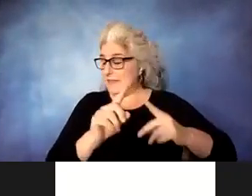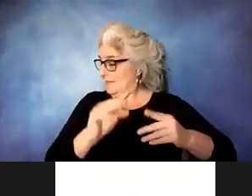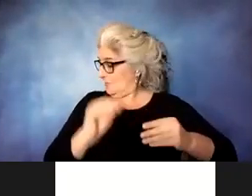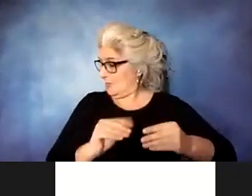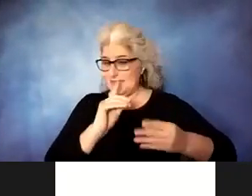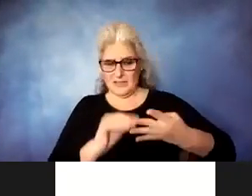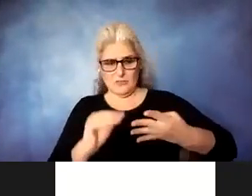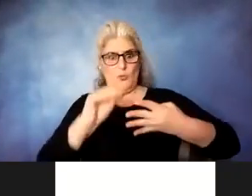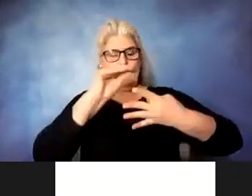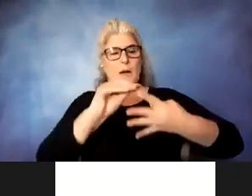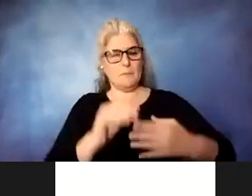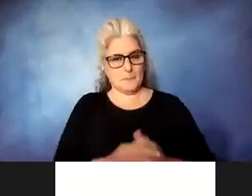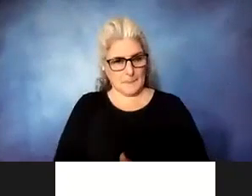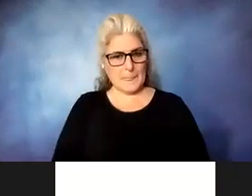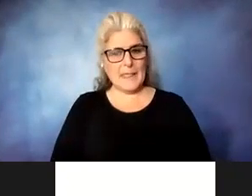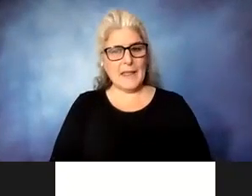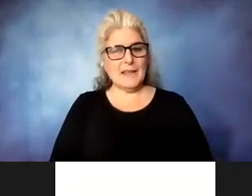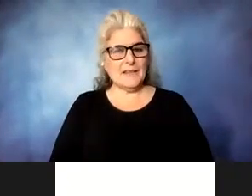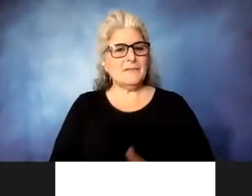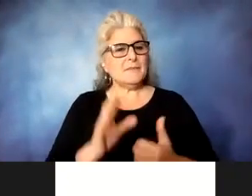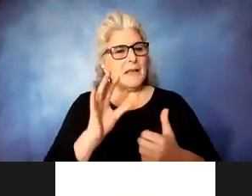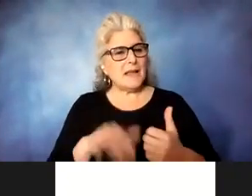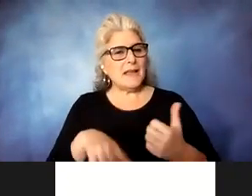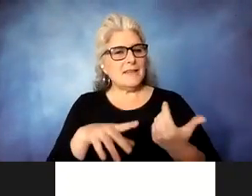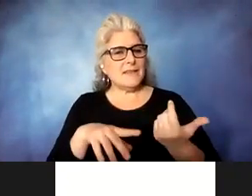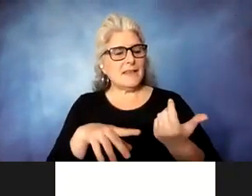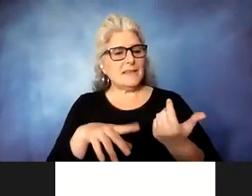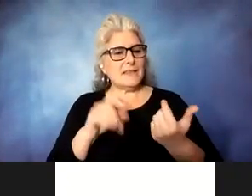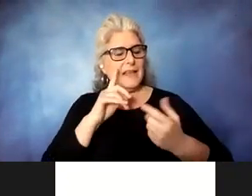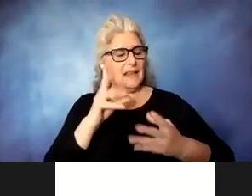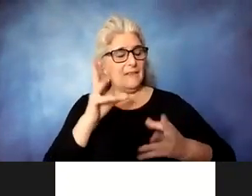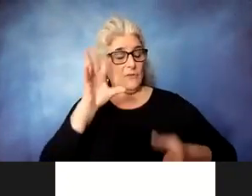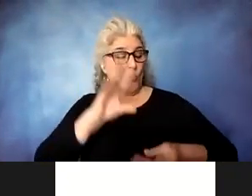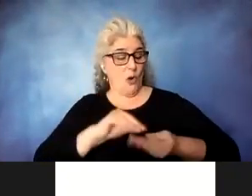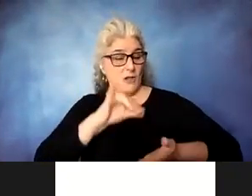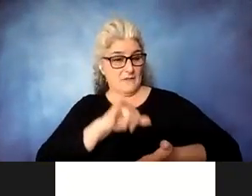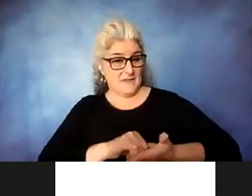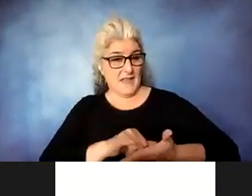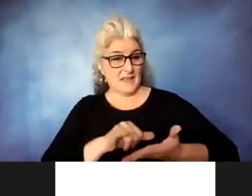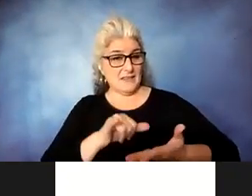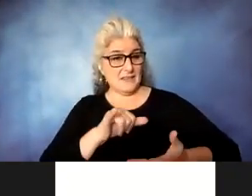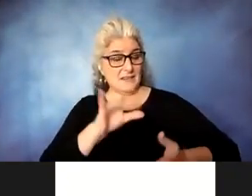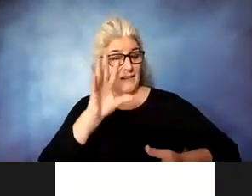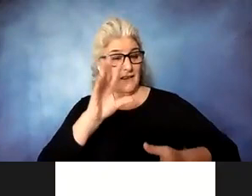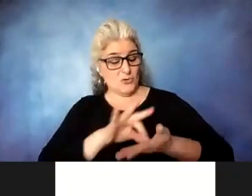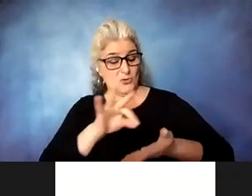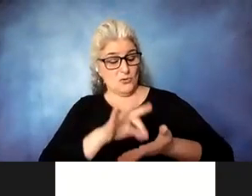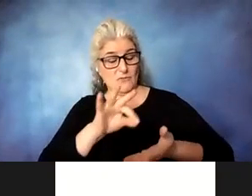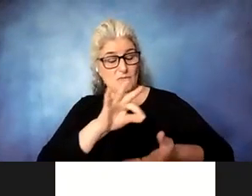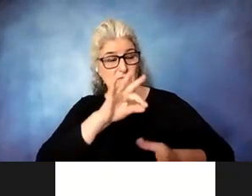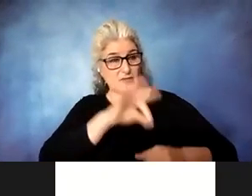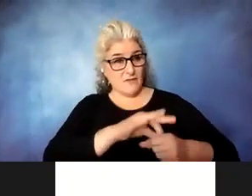gains 2%. And that's, if you add that up, that's the totals from